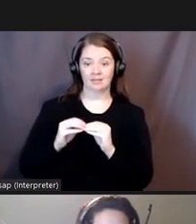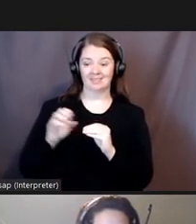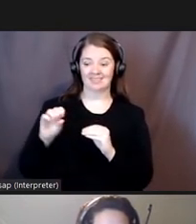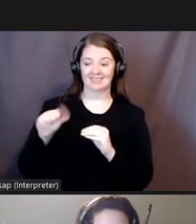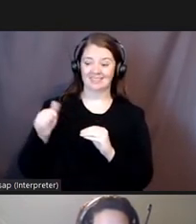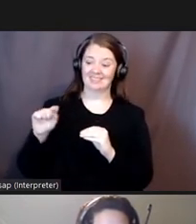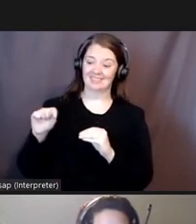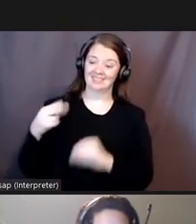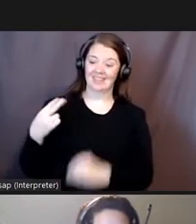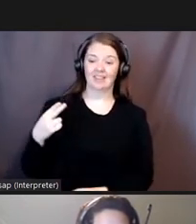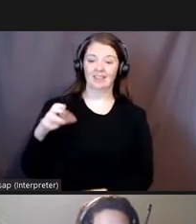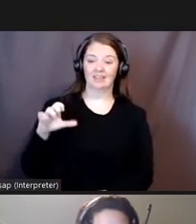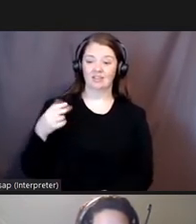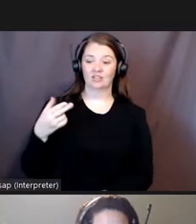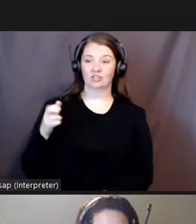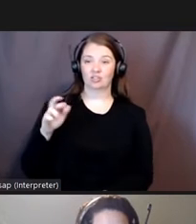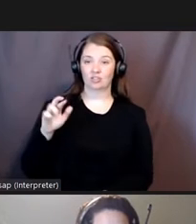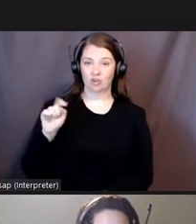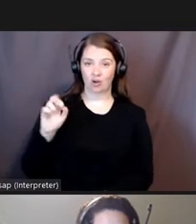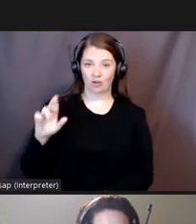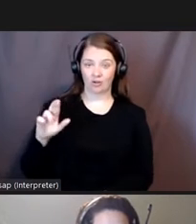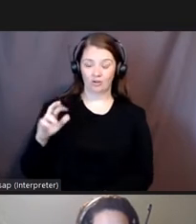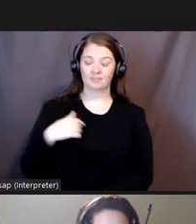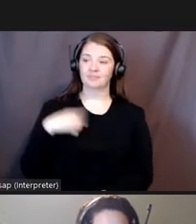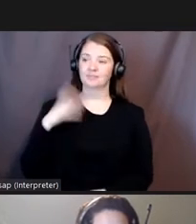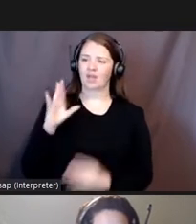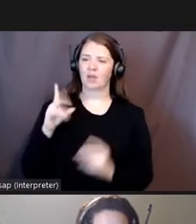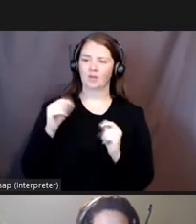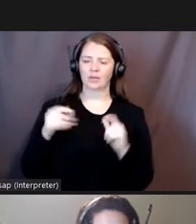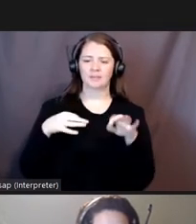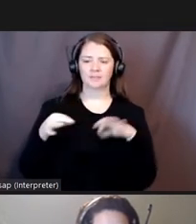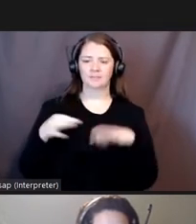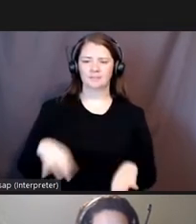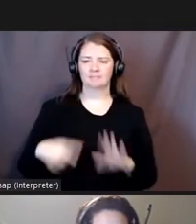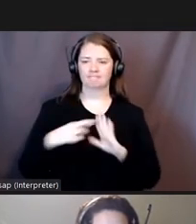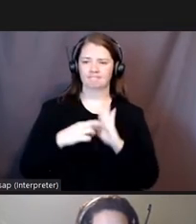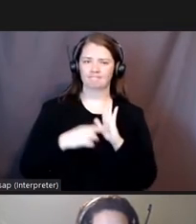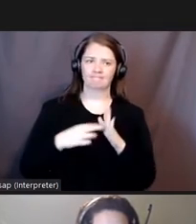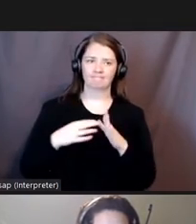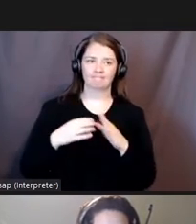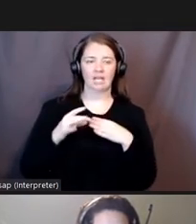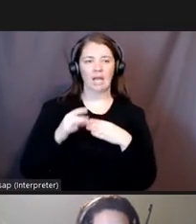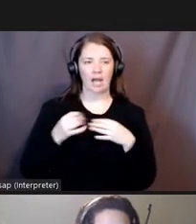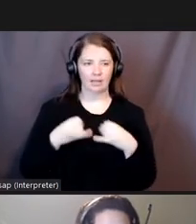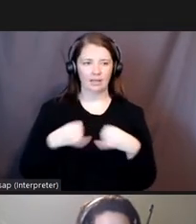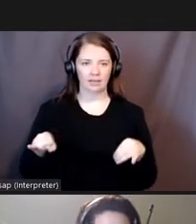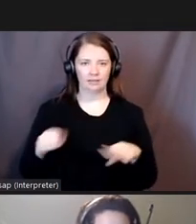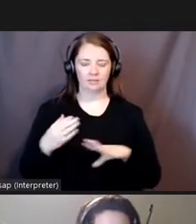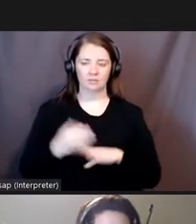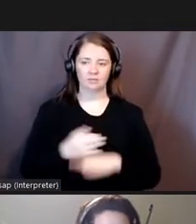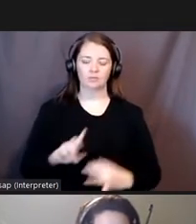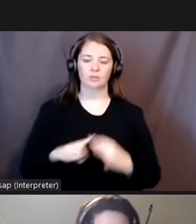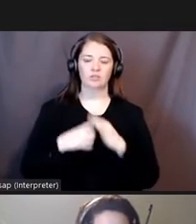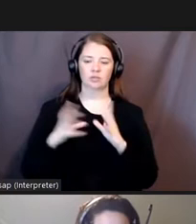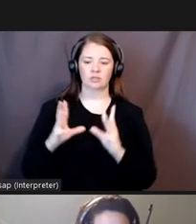charter. And let me quickly go through some guidelines before we begin the